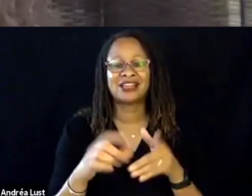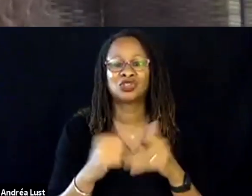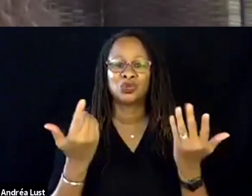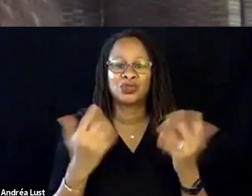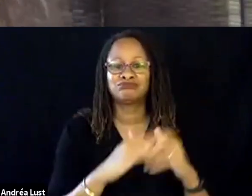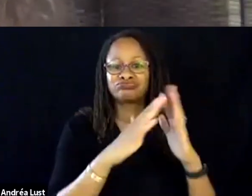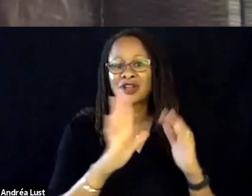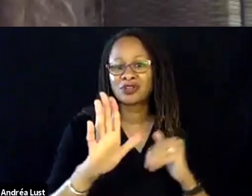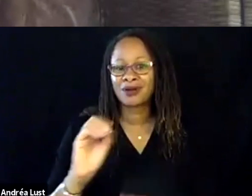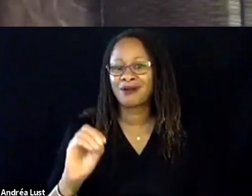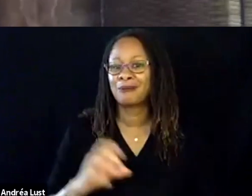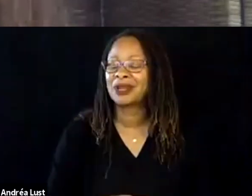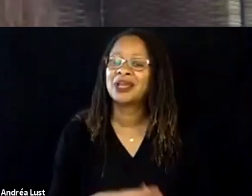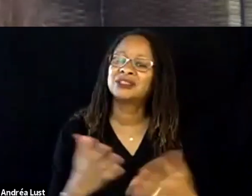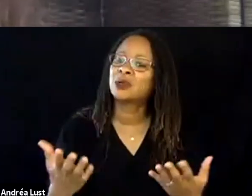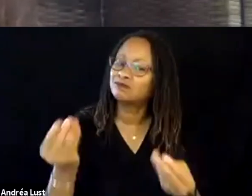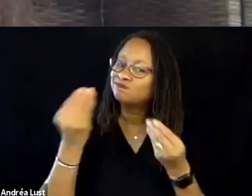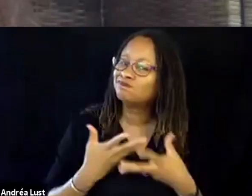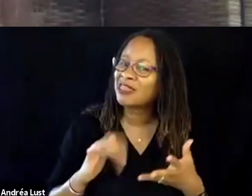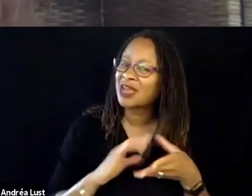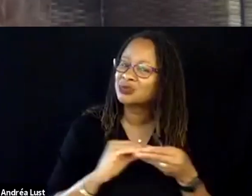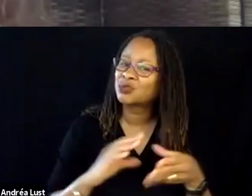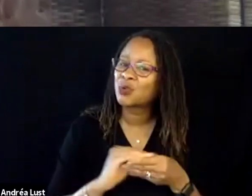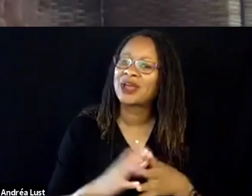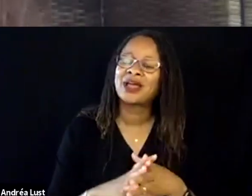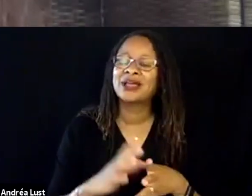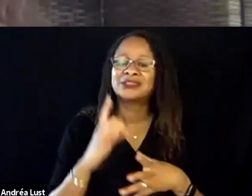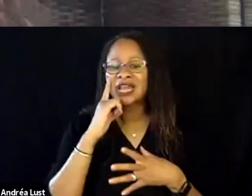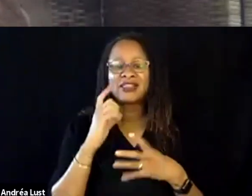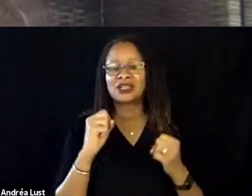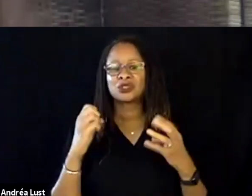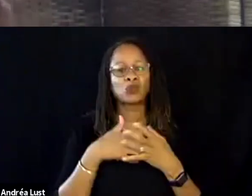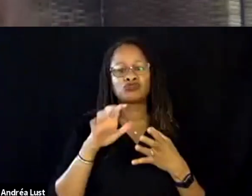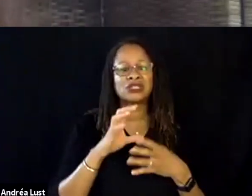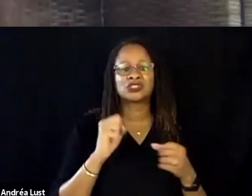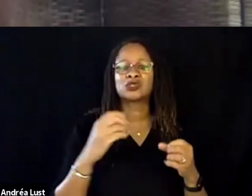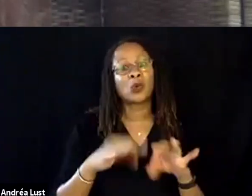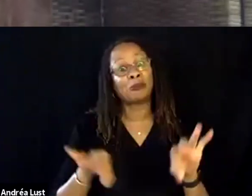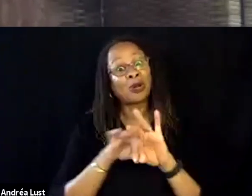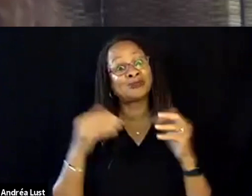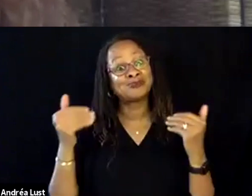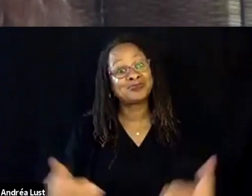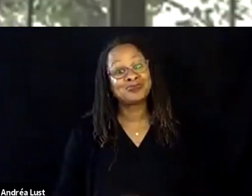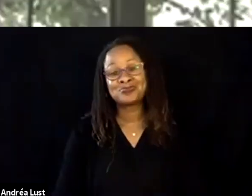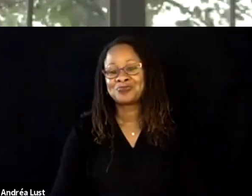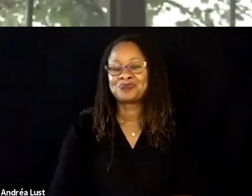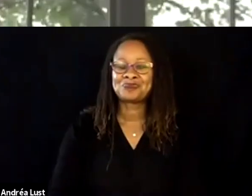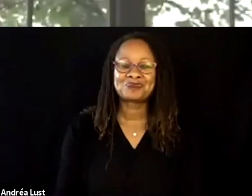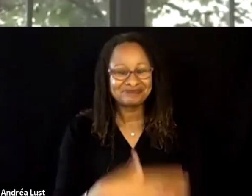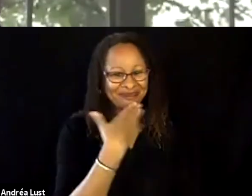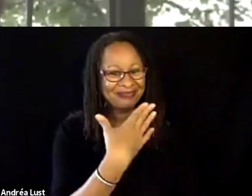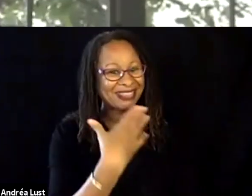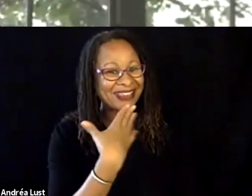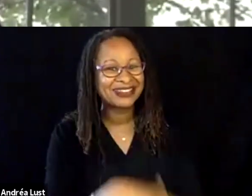through, that story, which I think is so rich and so important. Well, thank you. And I just